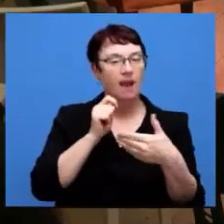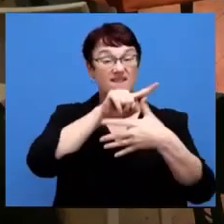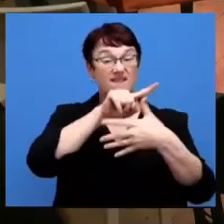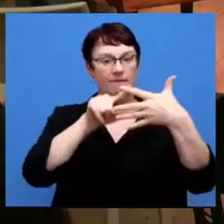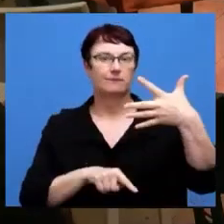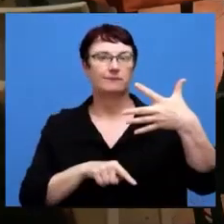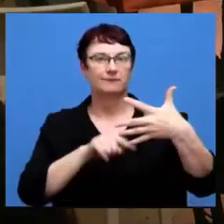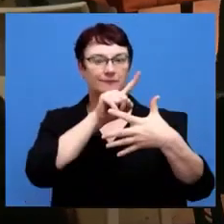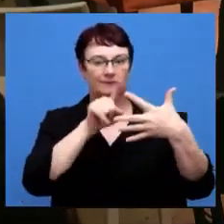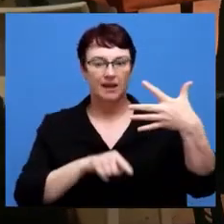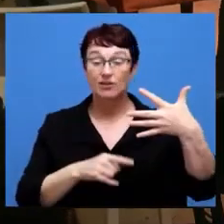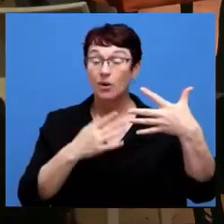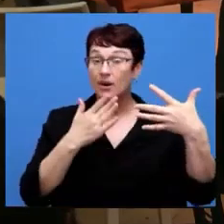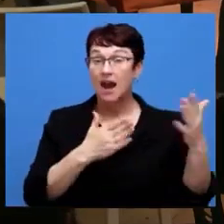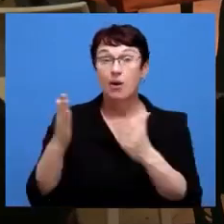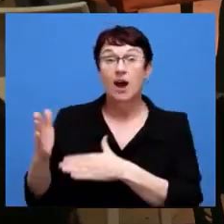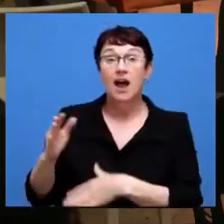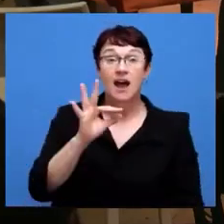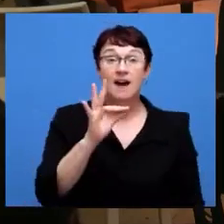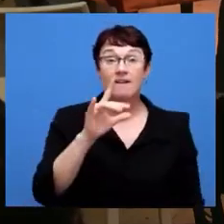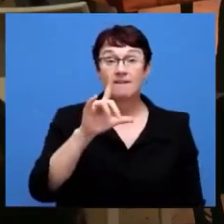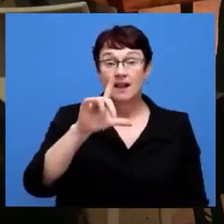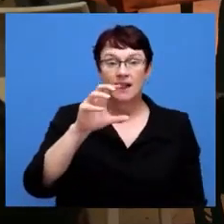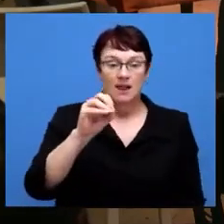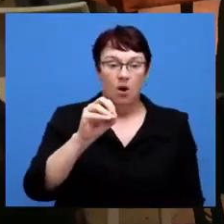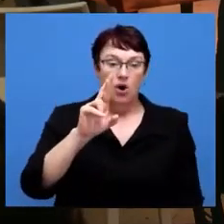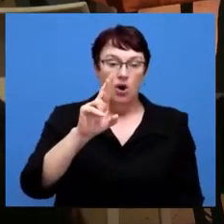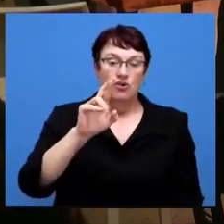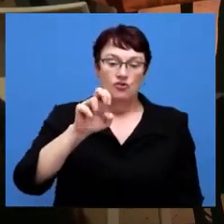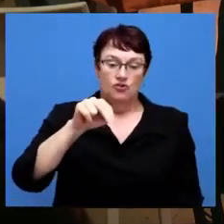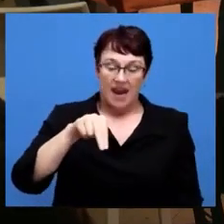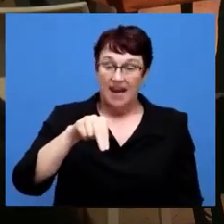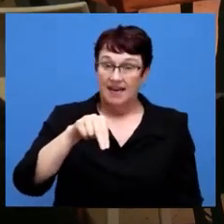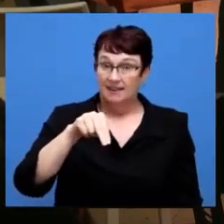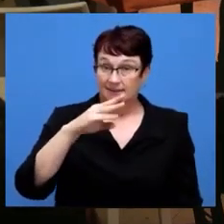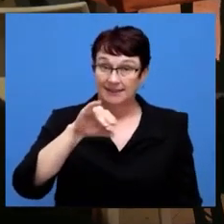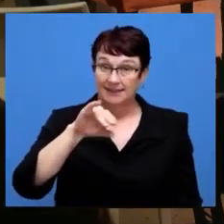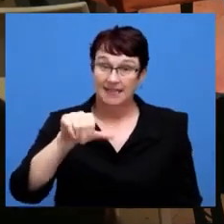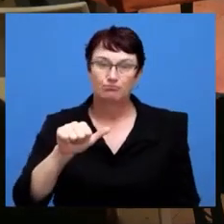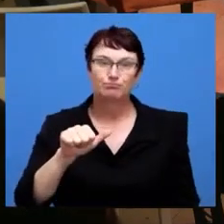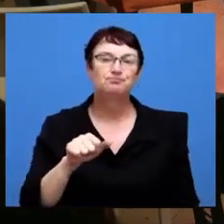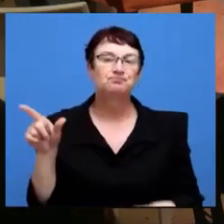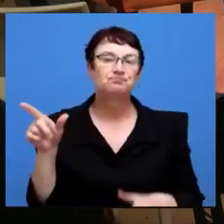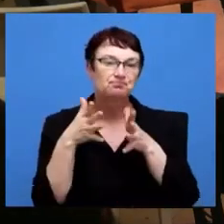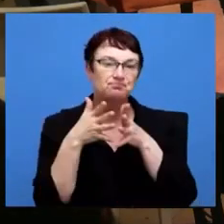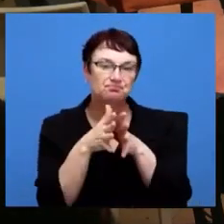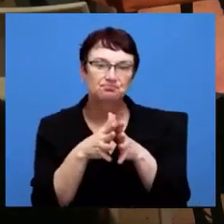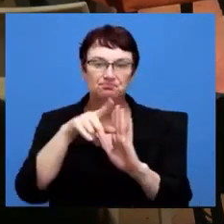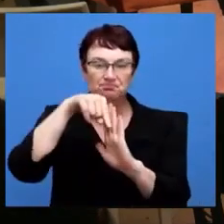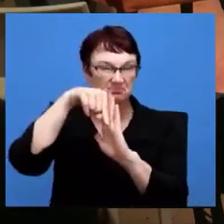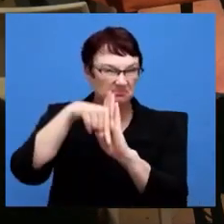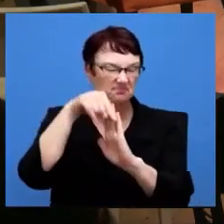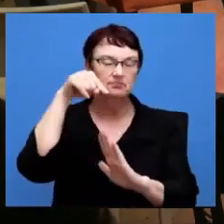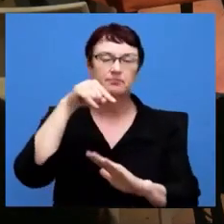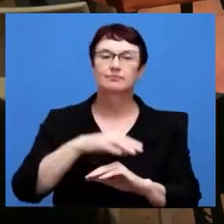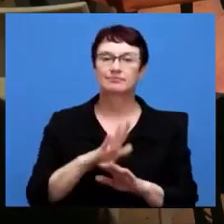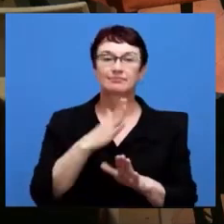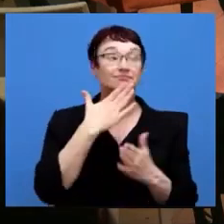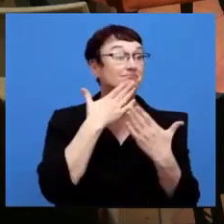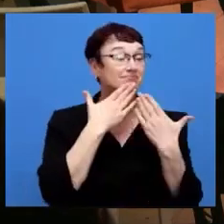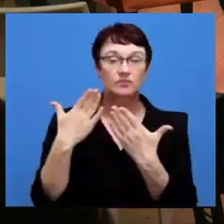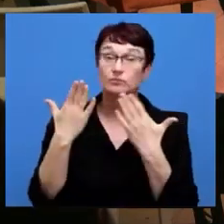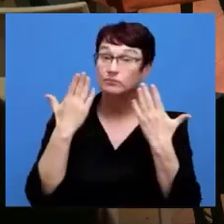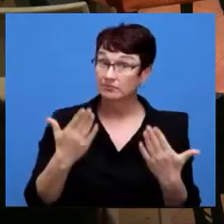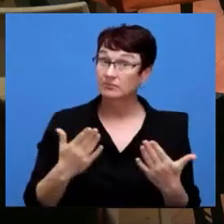Thank you. Yeah. Thank you, Azzurra, and thank you, Maria. So one guiding theme of this work is the recognition that women's